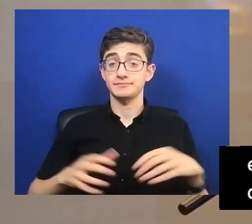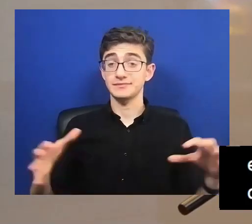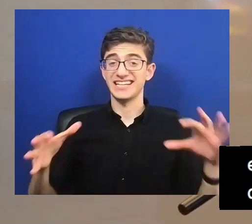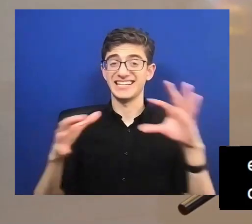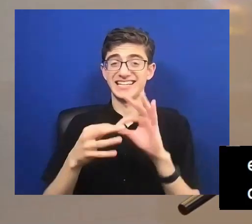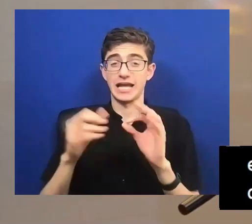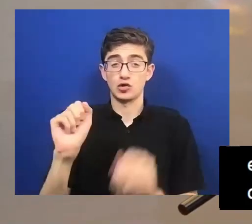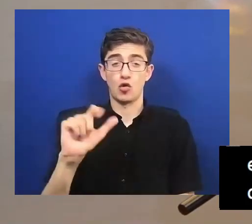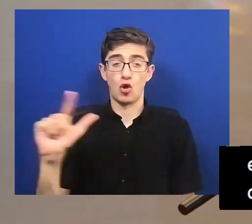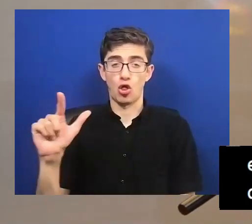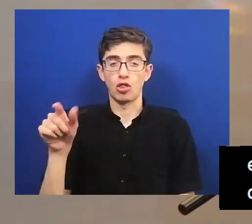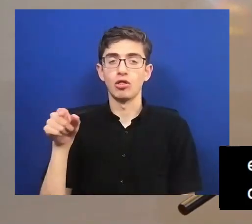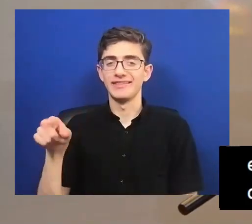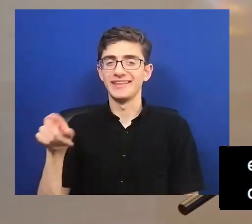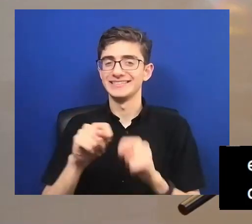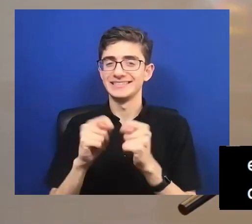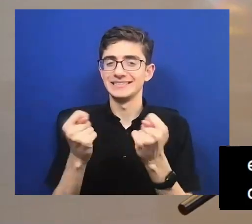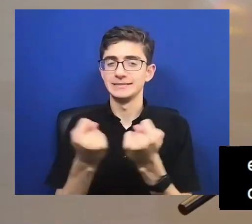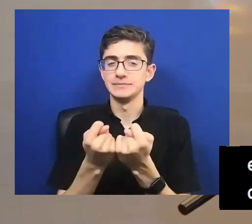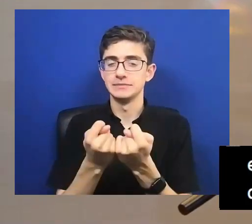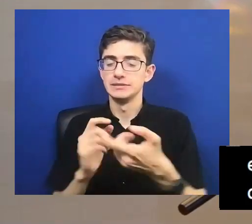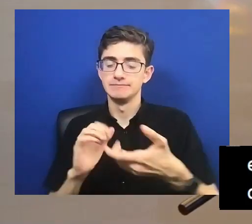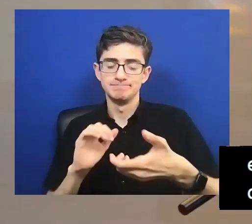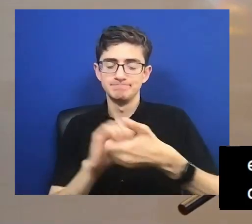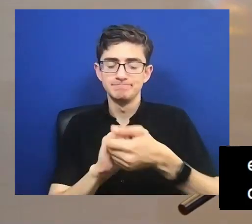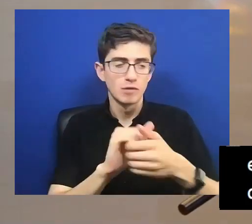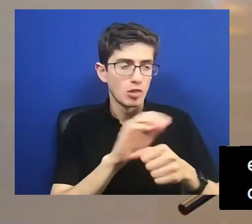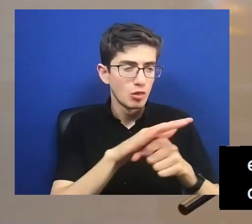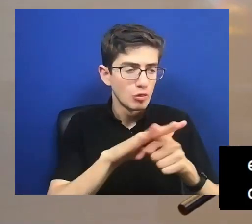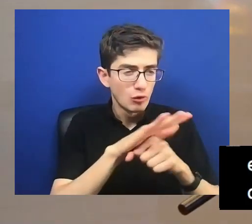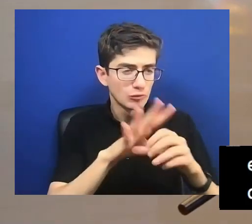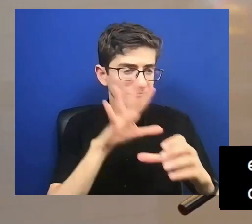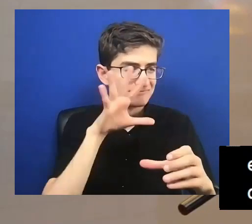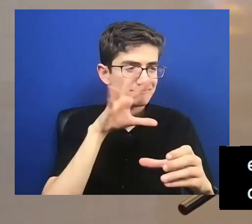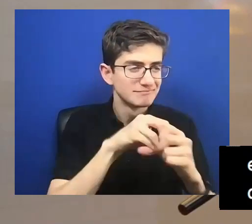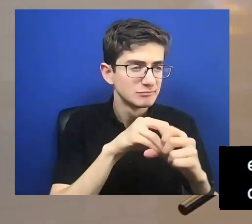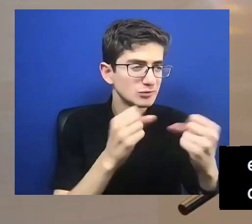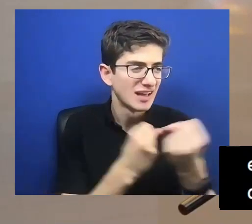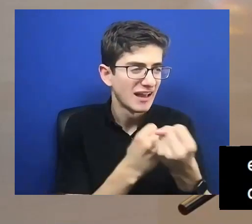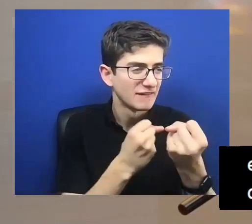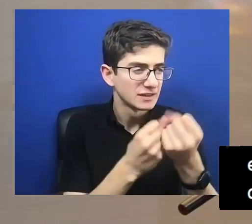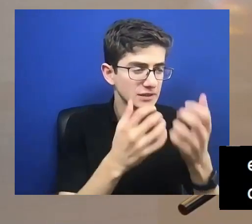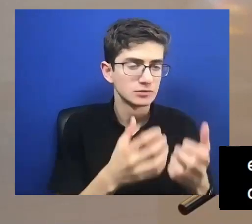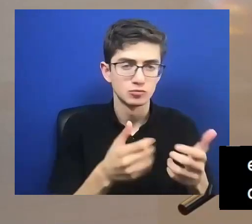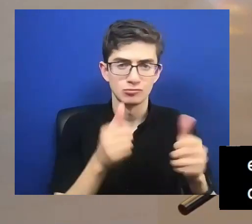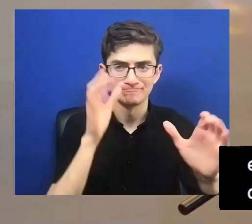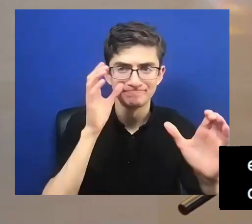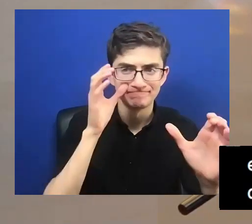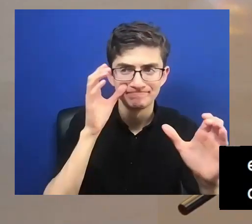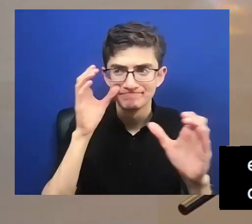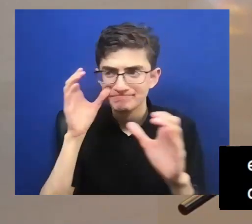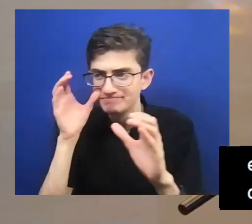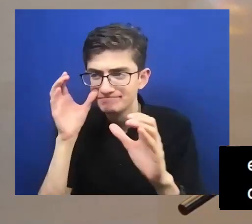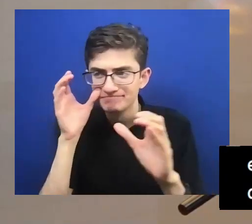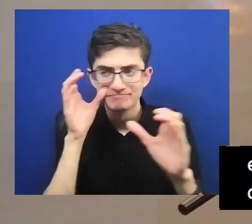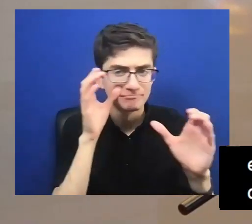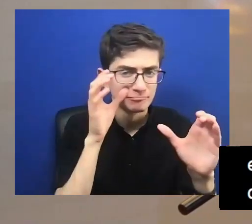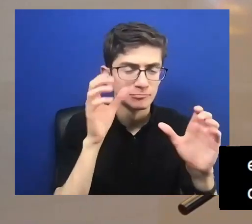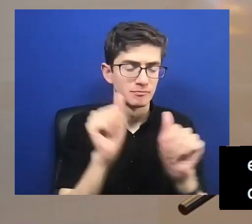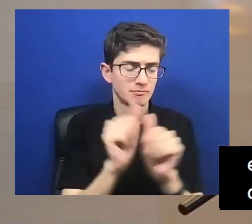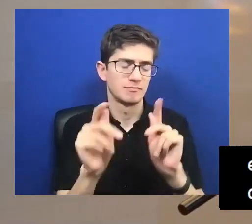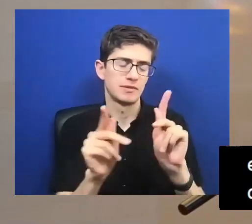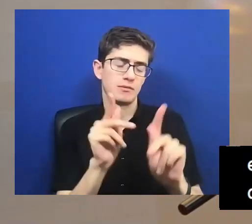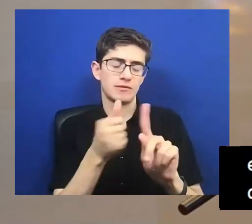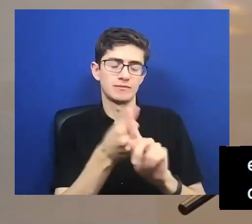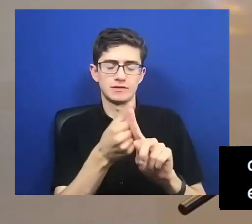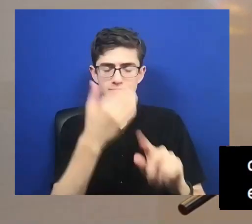local digital inclusion advocates to hear from those working close to the digital divide. And at each